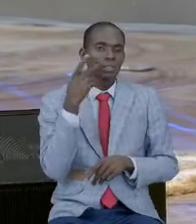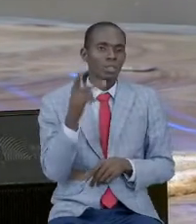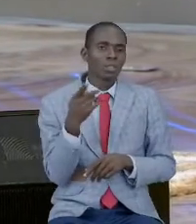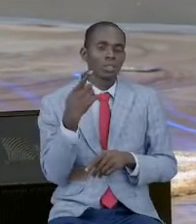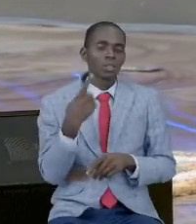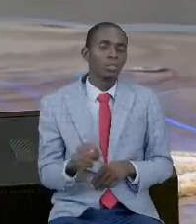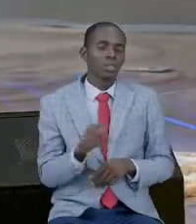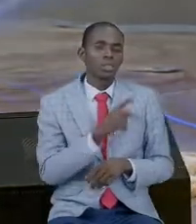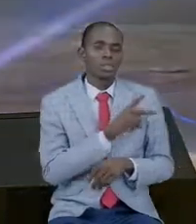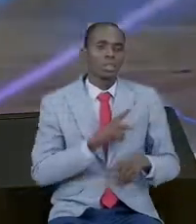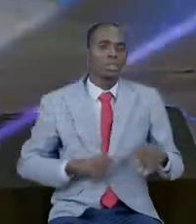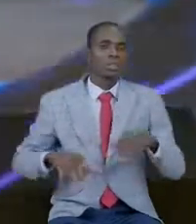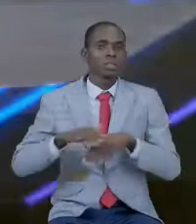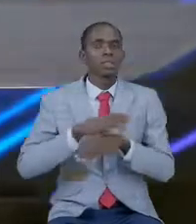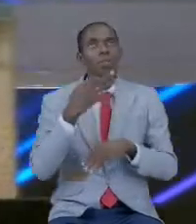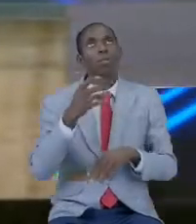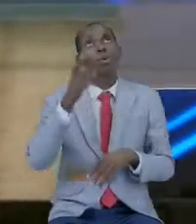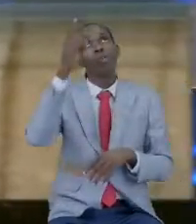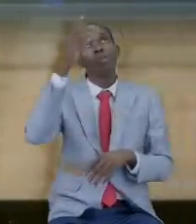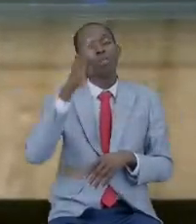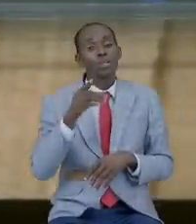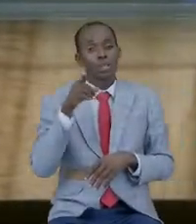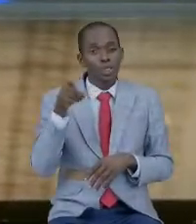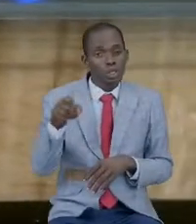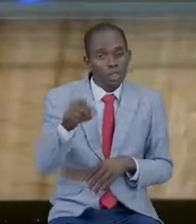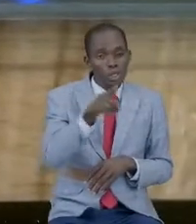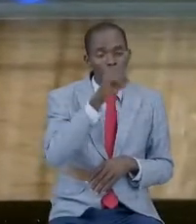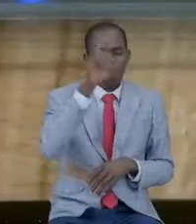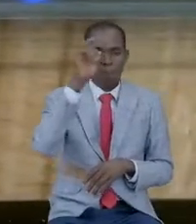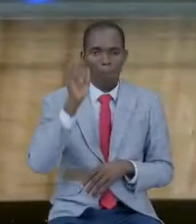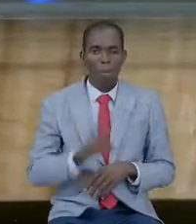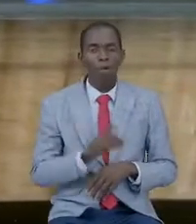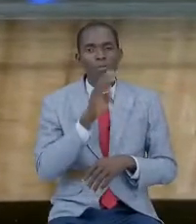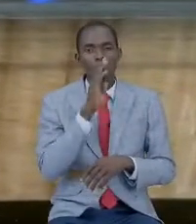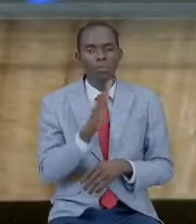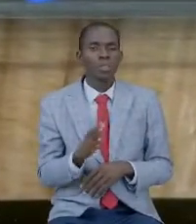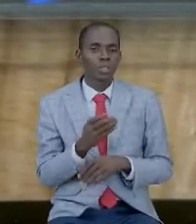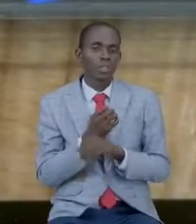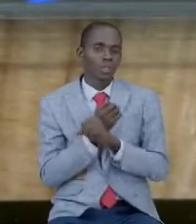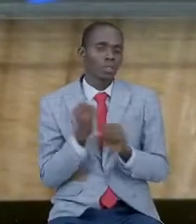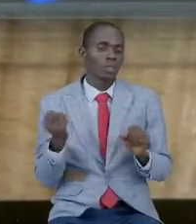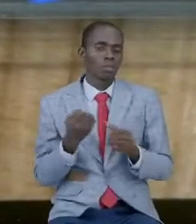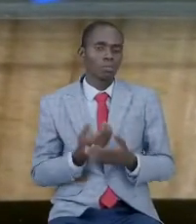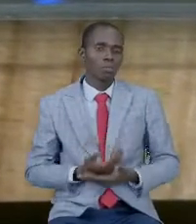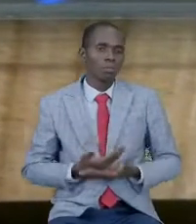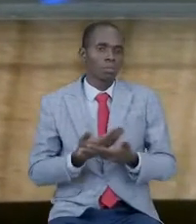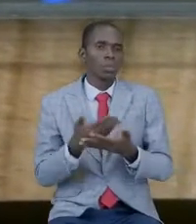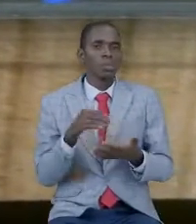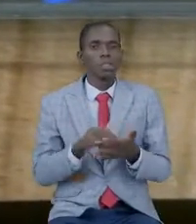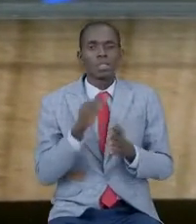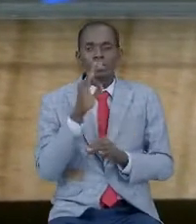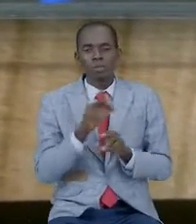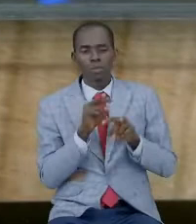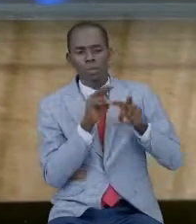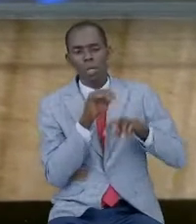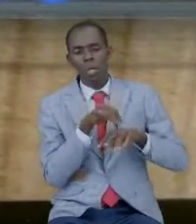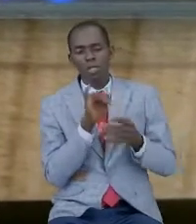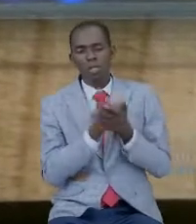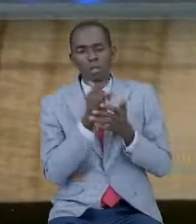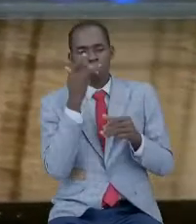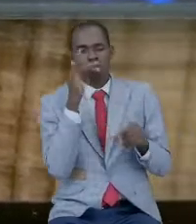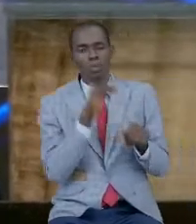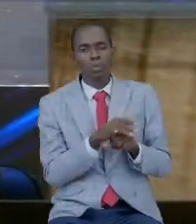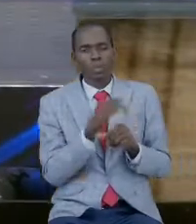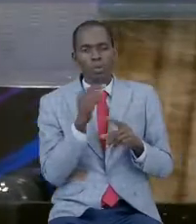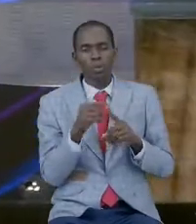Ye must be born again. We look at that promise of God, that proclamation of